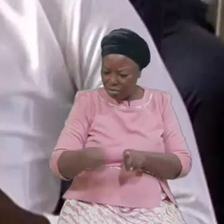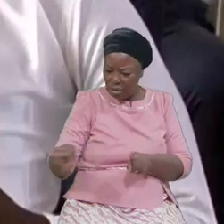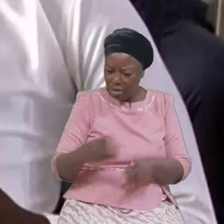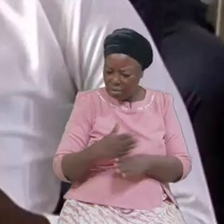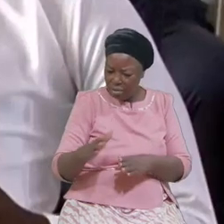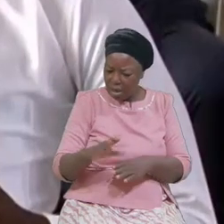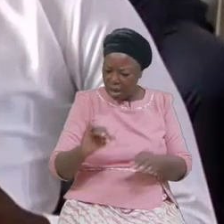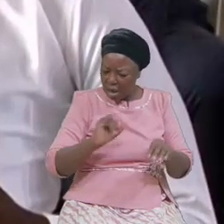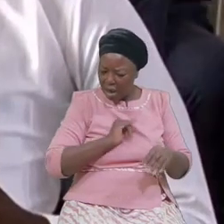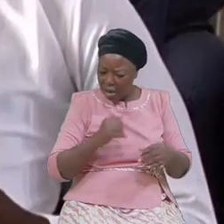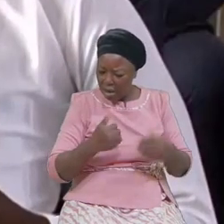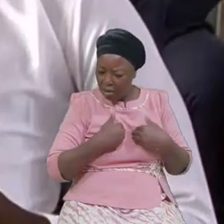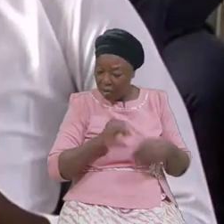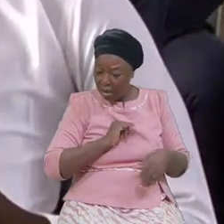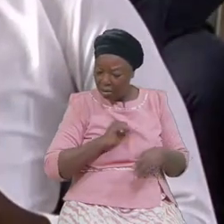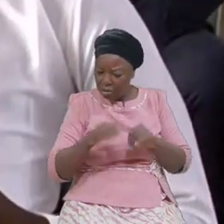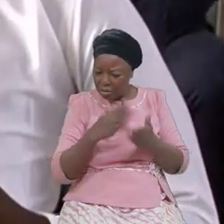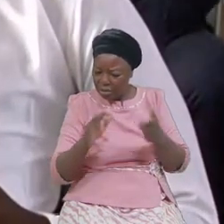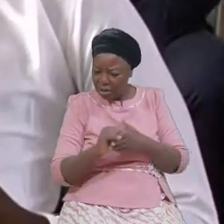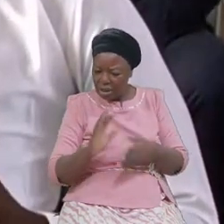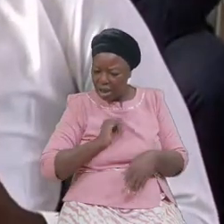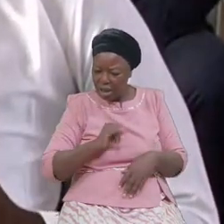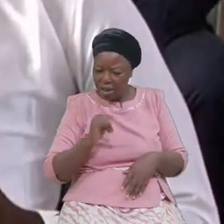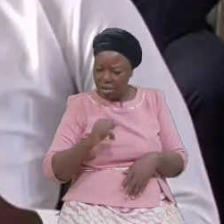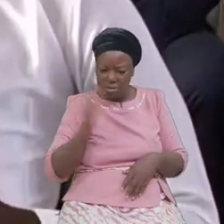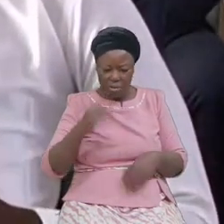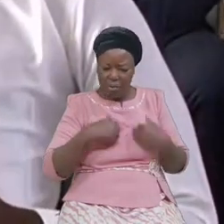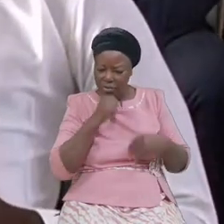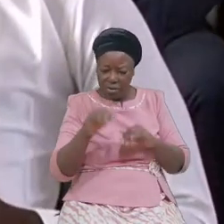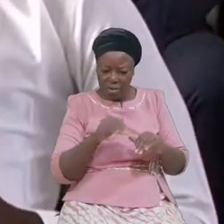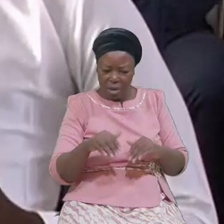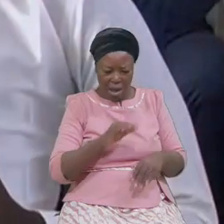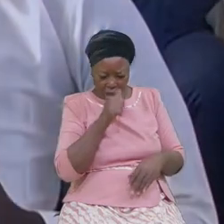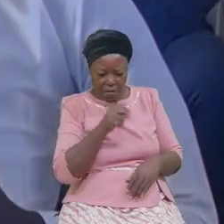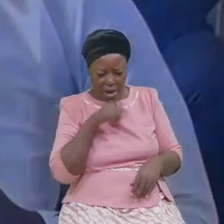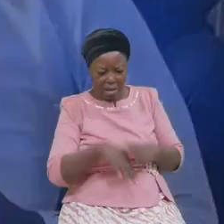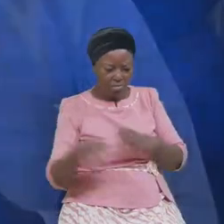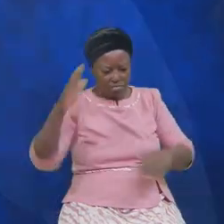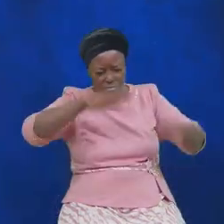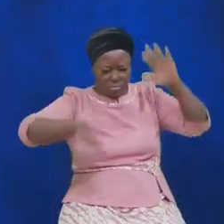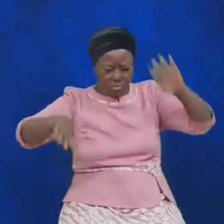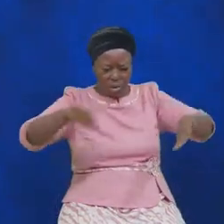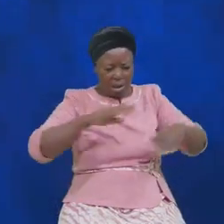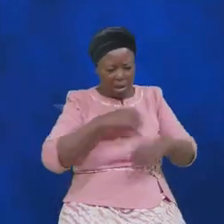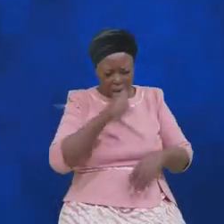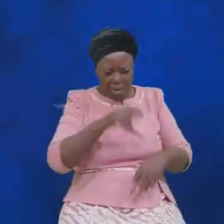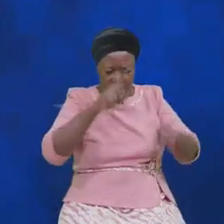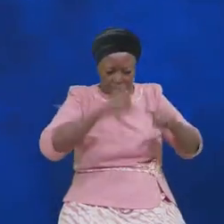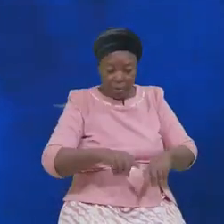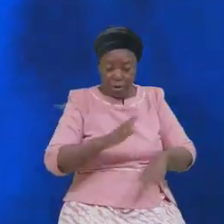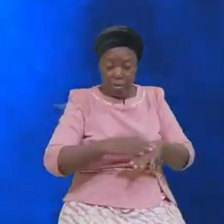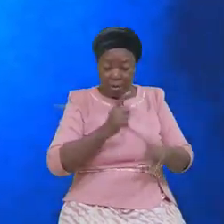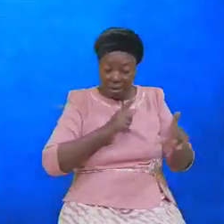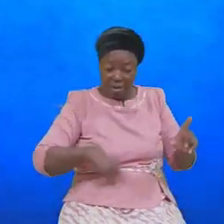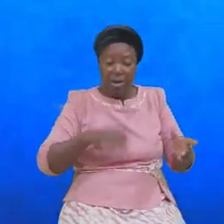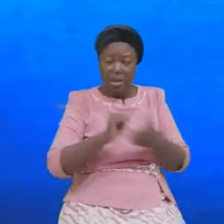gone places you shouldn't have gone? Are you wandering about like in the wilderness? Or are you depending upon the Lord that he